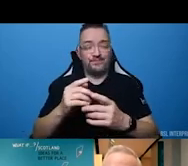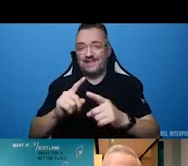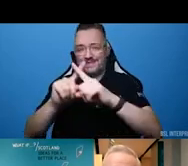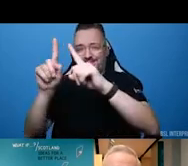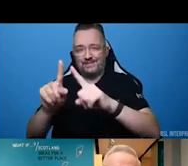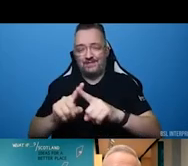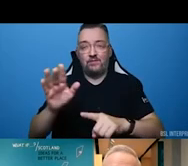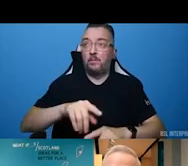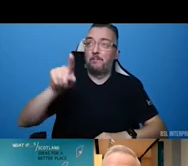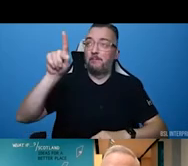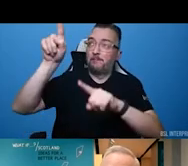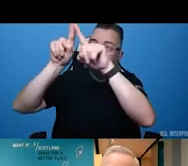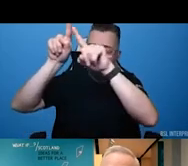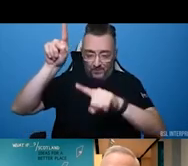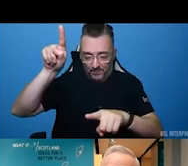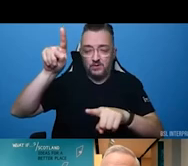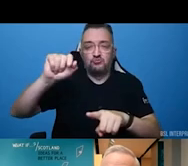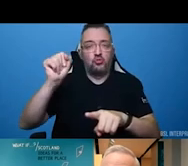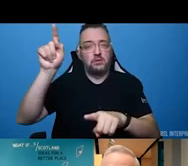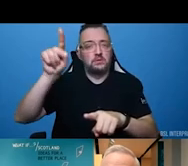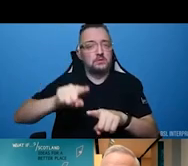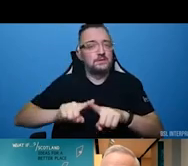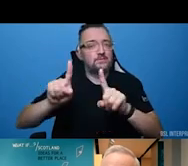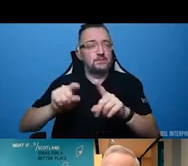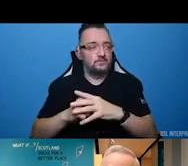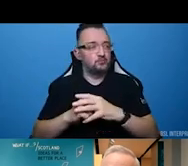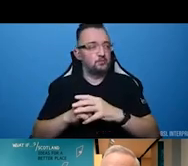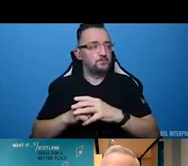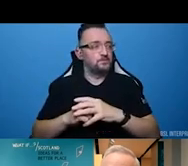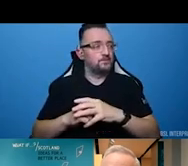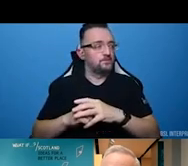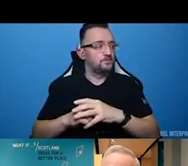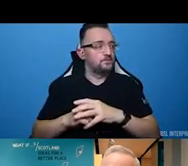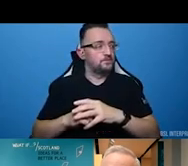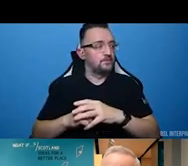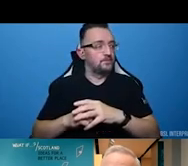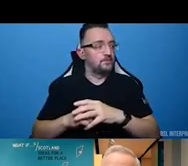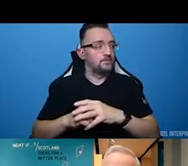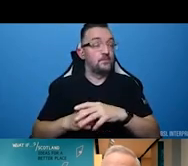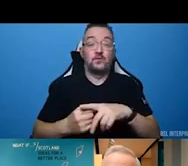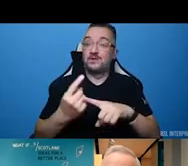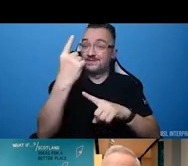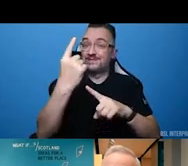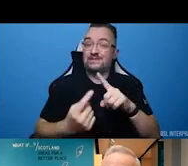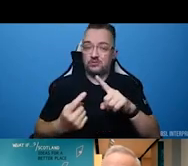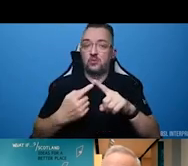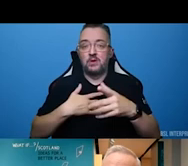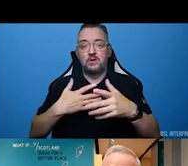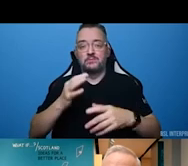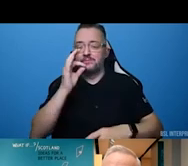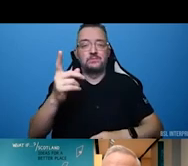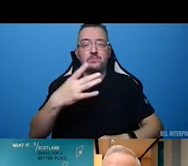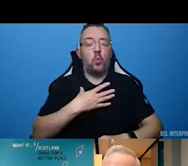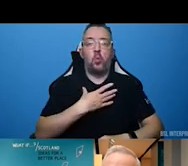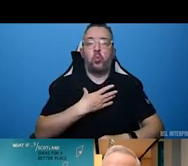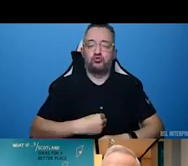country to the other. And we challenged each of the citizens to come up with a wish, a wish